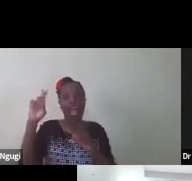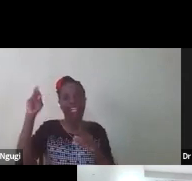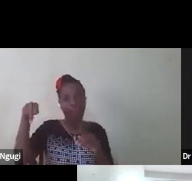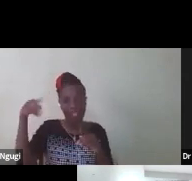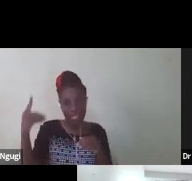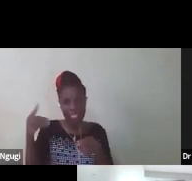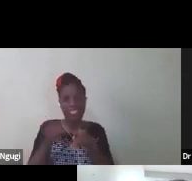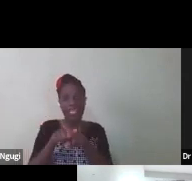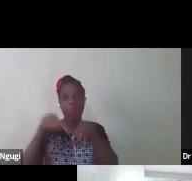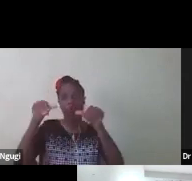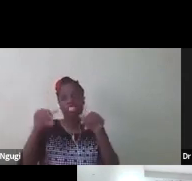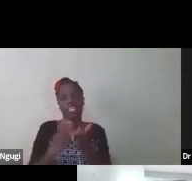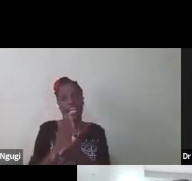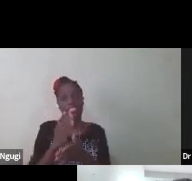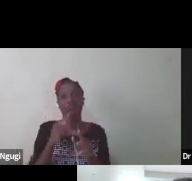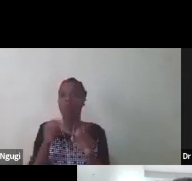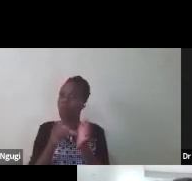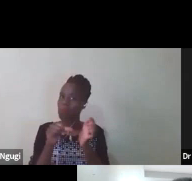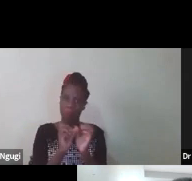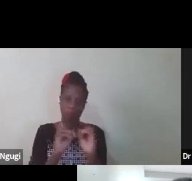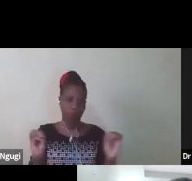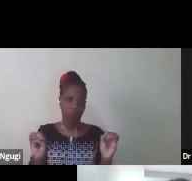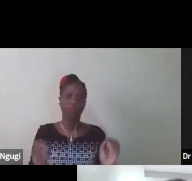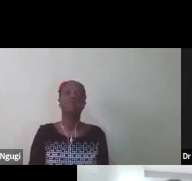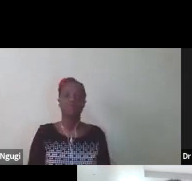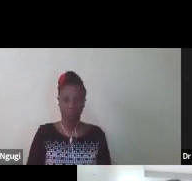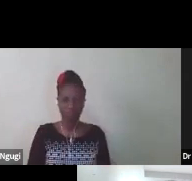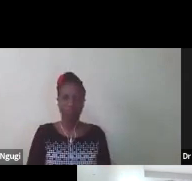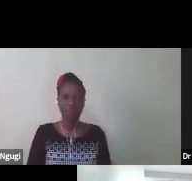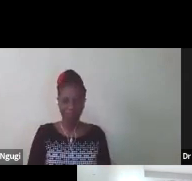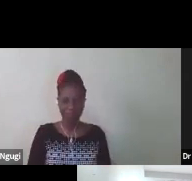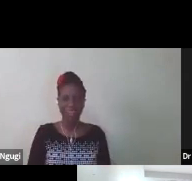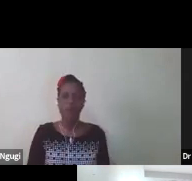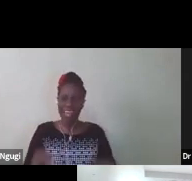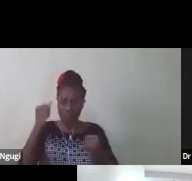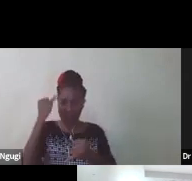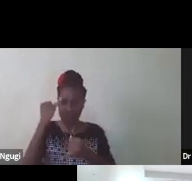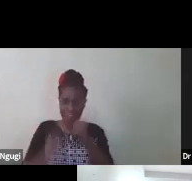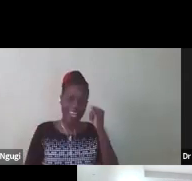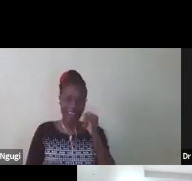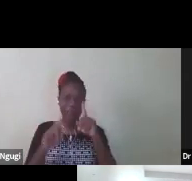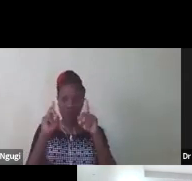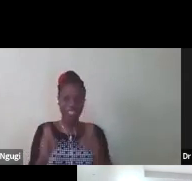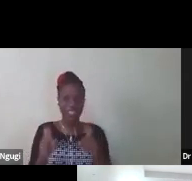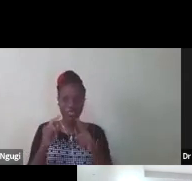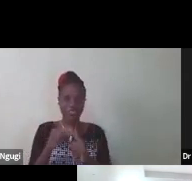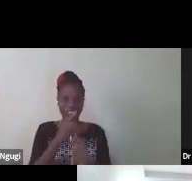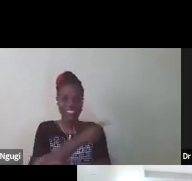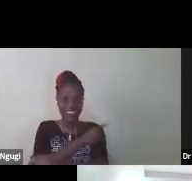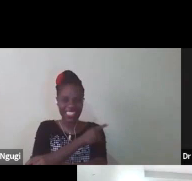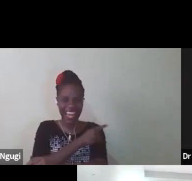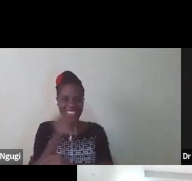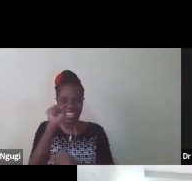So there should be no difficulty with that at all. All right, maybe just as a final one for Dr. Njuguna, maybe you can throw in your thoughts